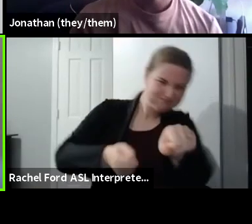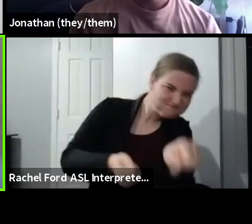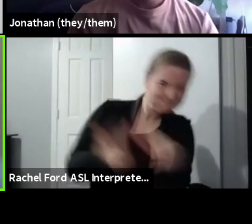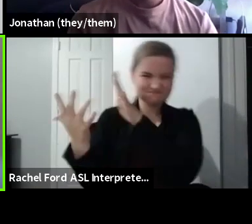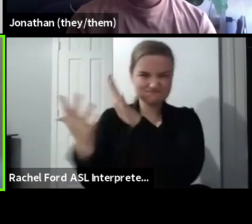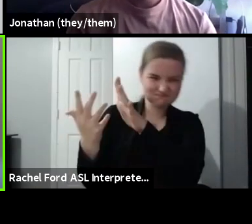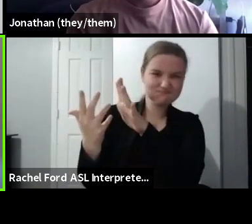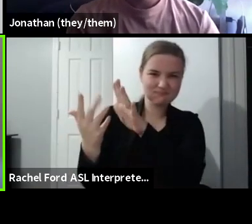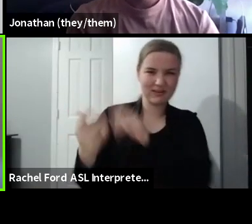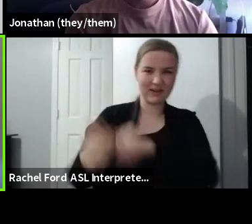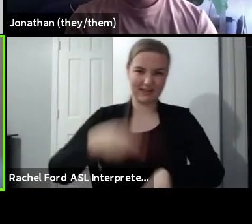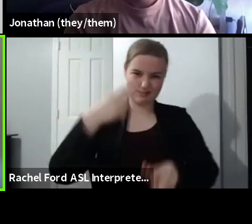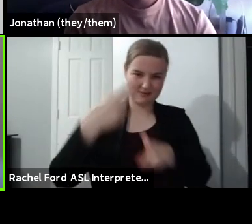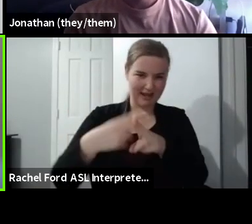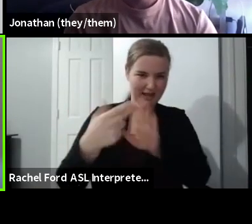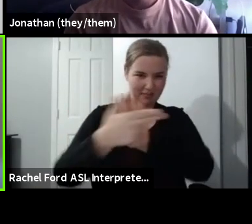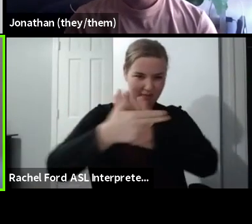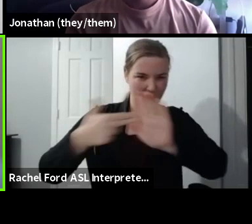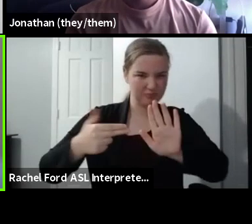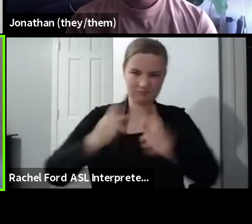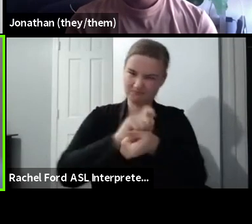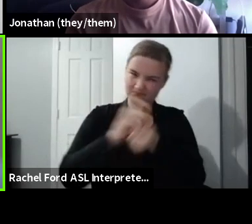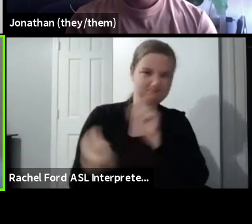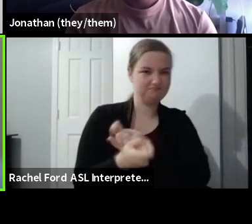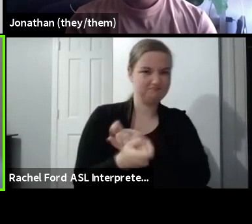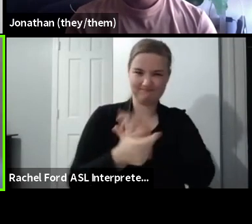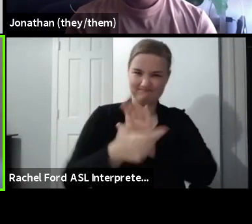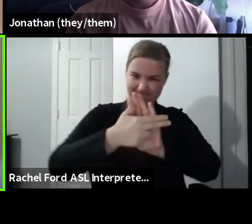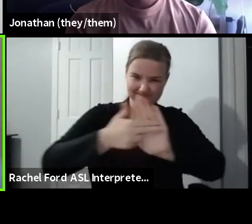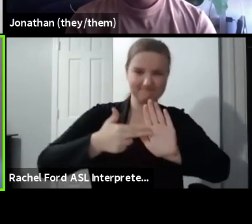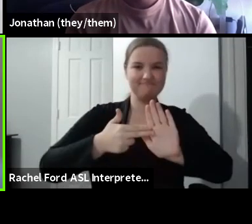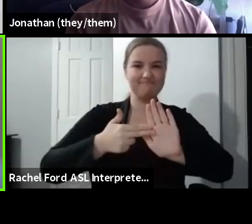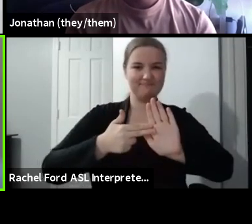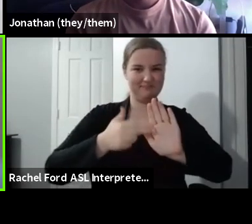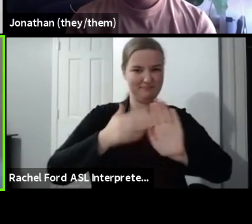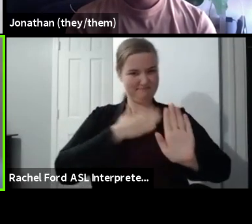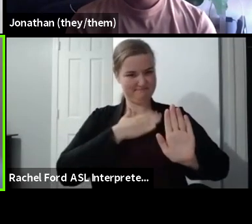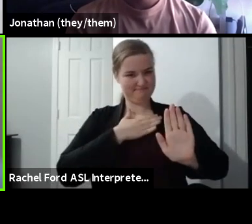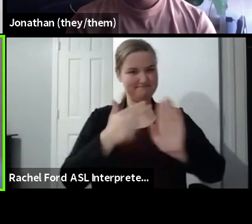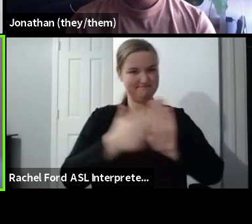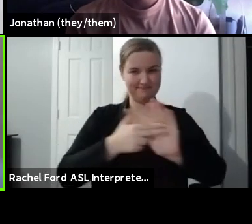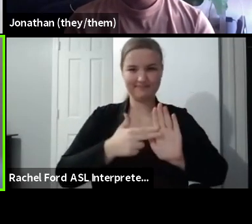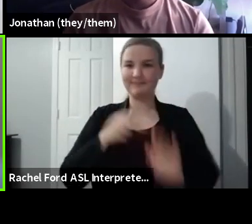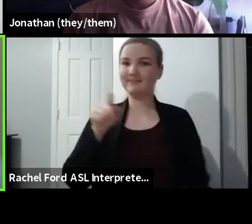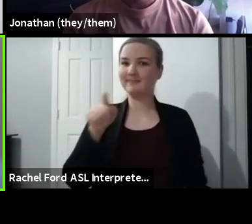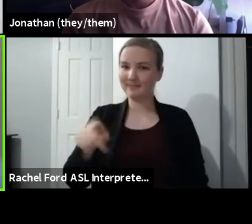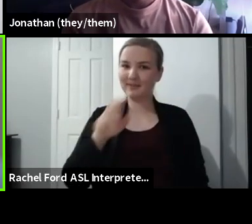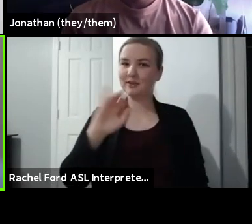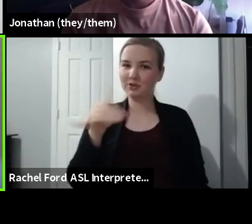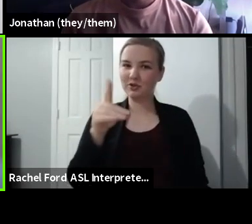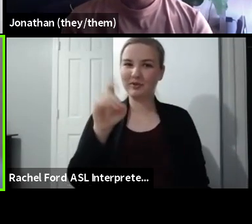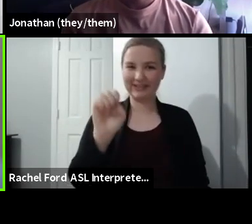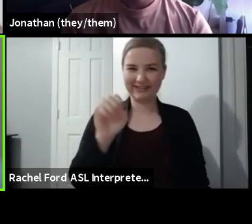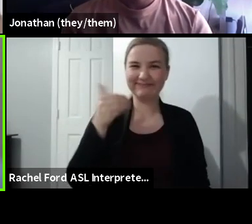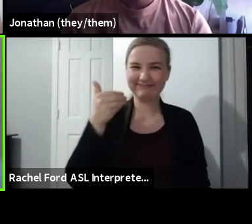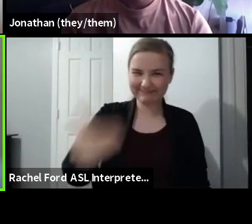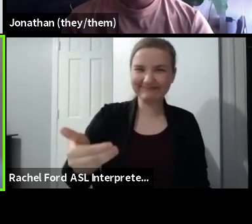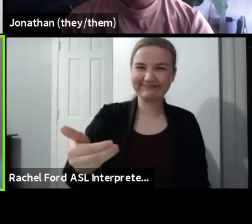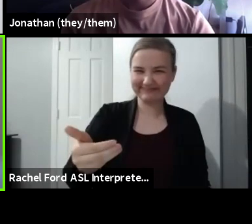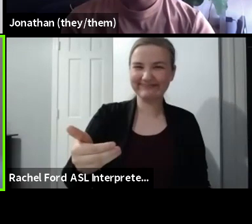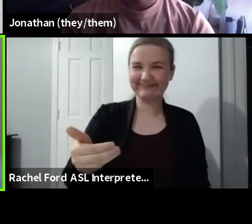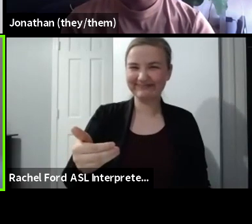Yeah, right? Yeah. Decolonization. Go, Jodie, yes. On